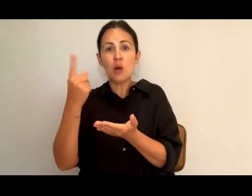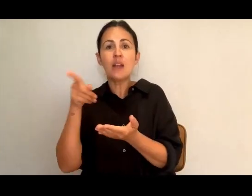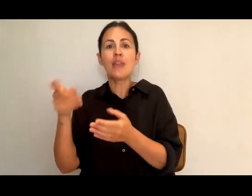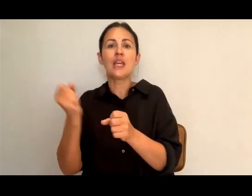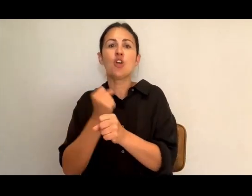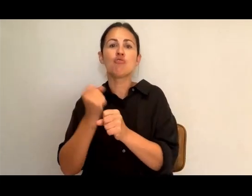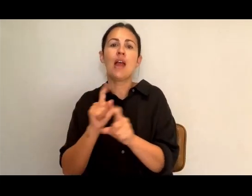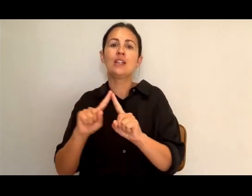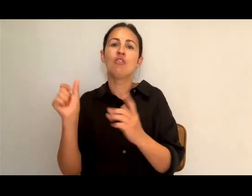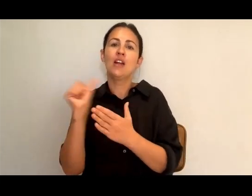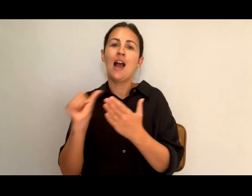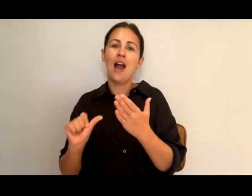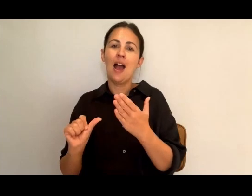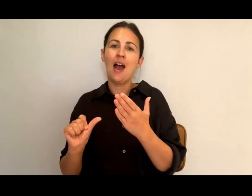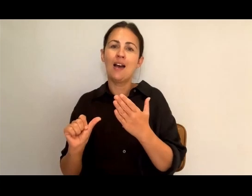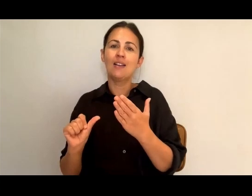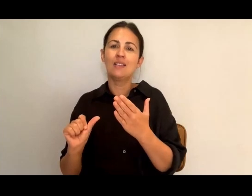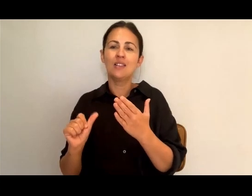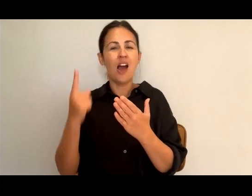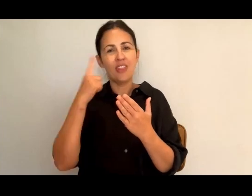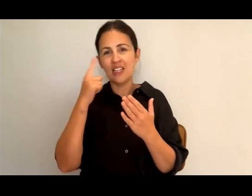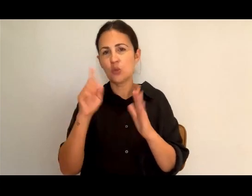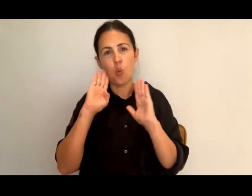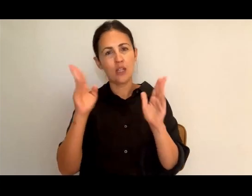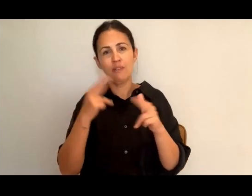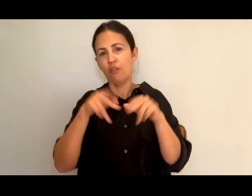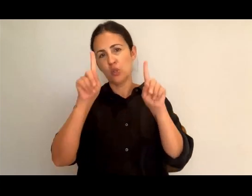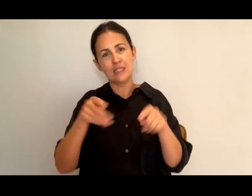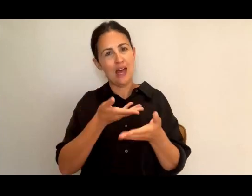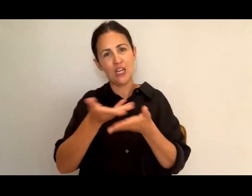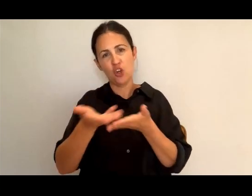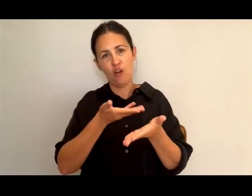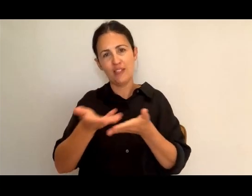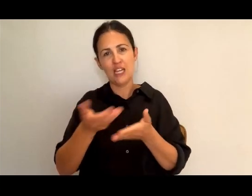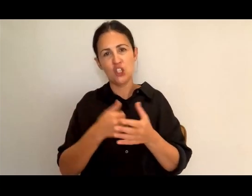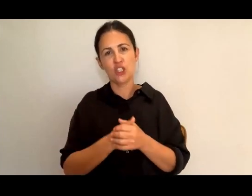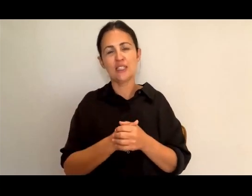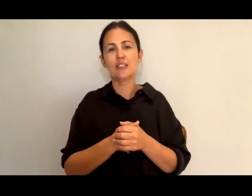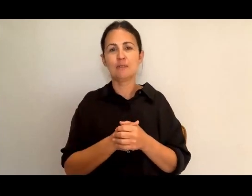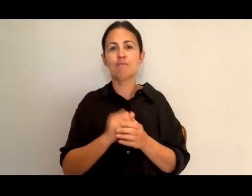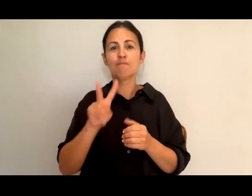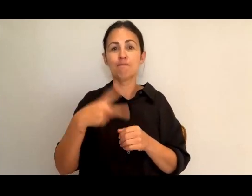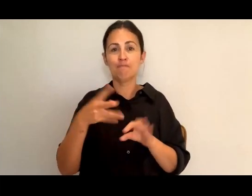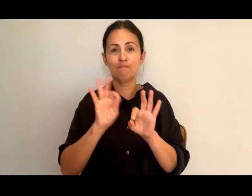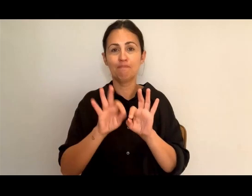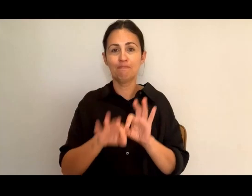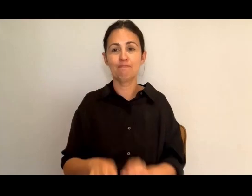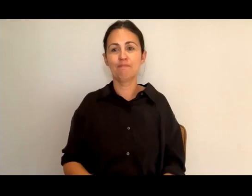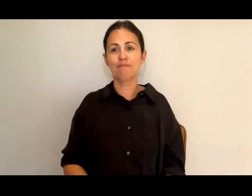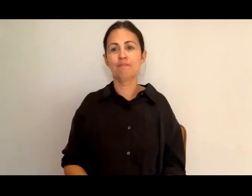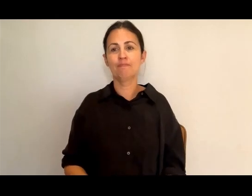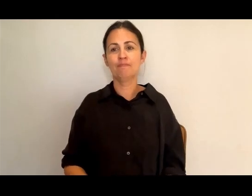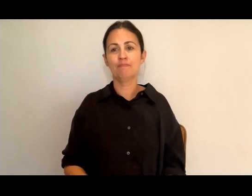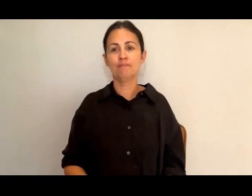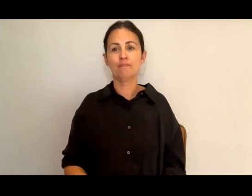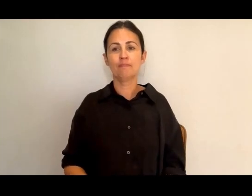to in a harsh or directive way, and that's working very effectively for us. And the waste education and for engagement in the gallery and attendance